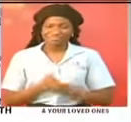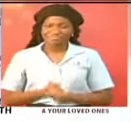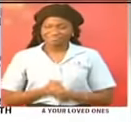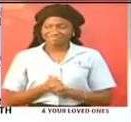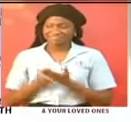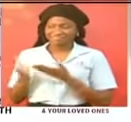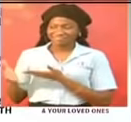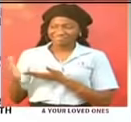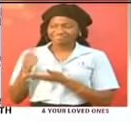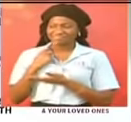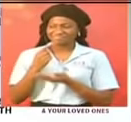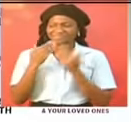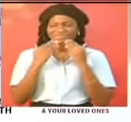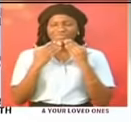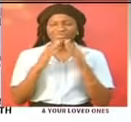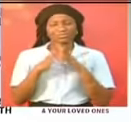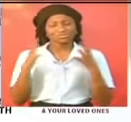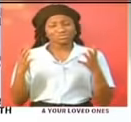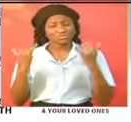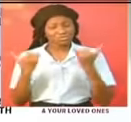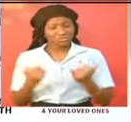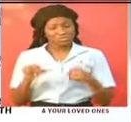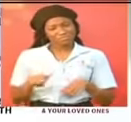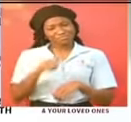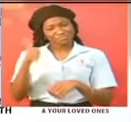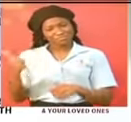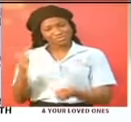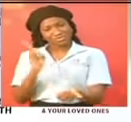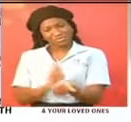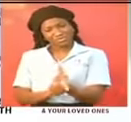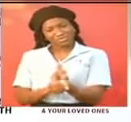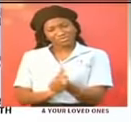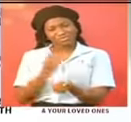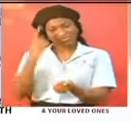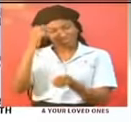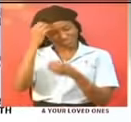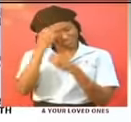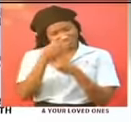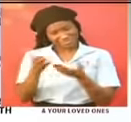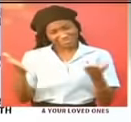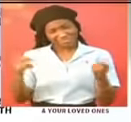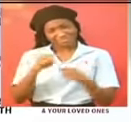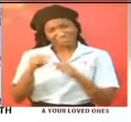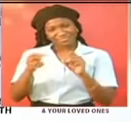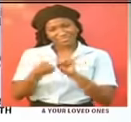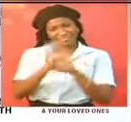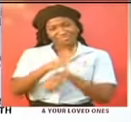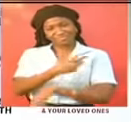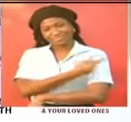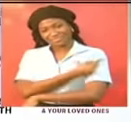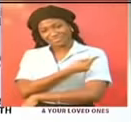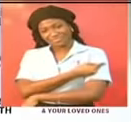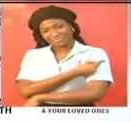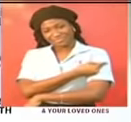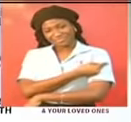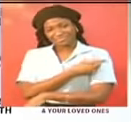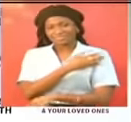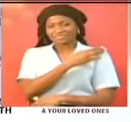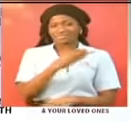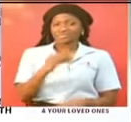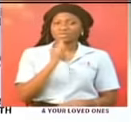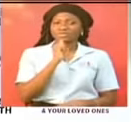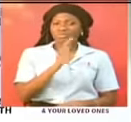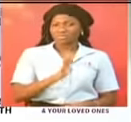Dr. Hines. We now go to Dr. Sergio Singh, who will provide an update on the COVID-19 vaccine and the ability of women